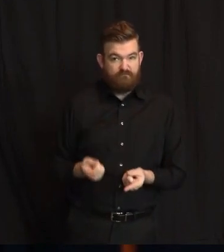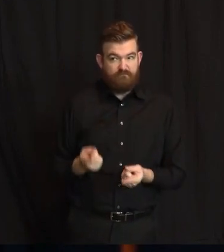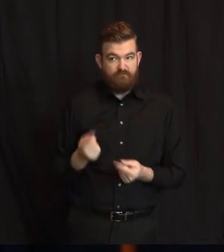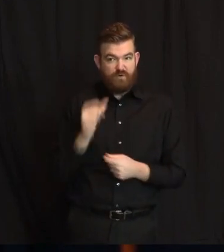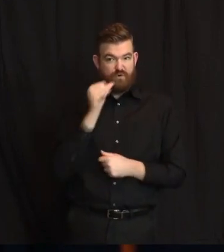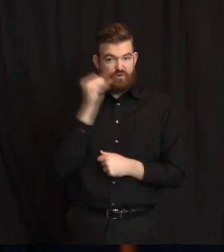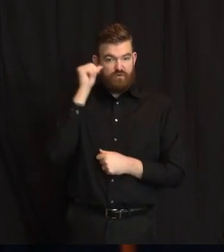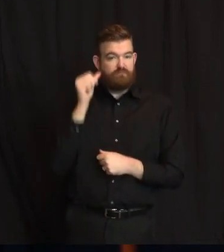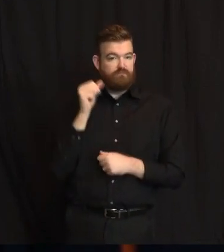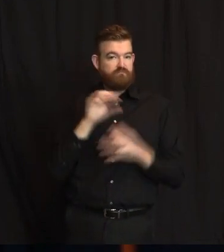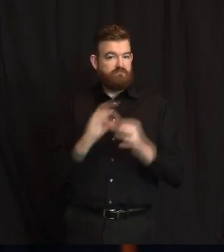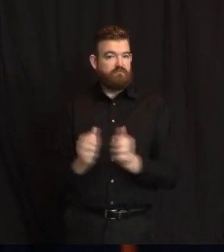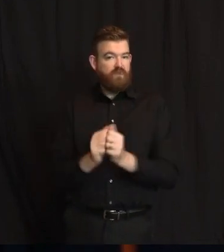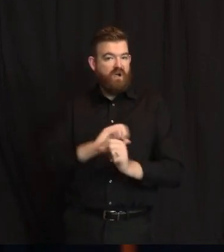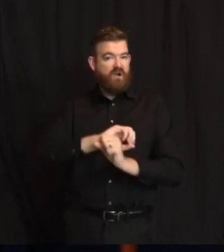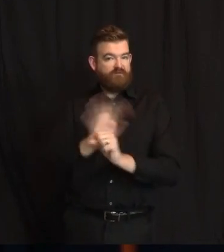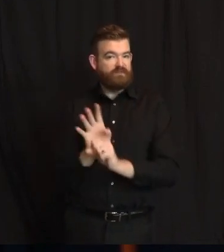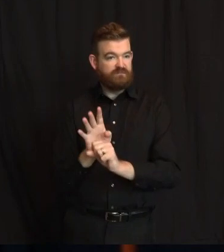investigation.